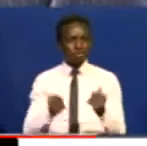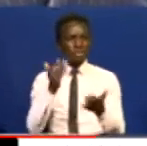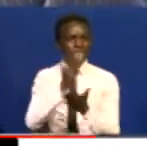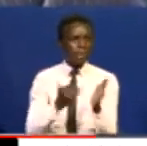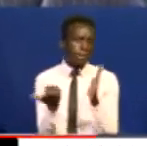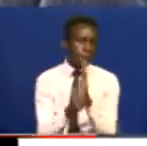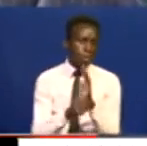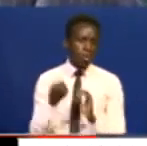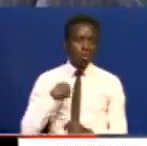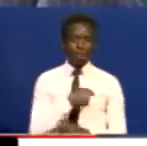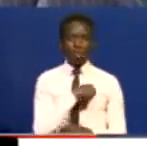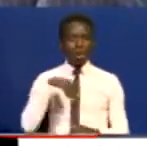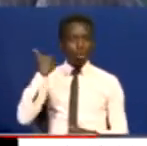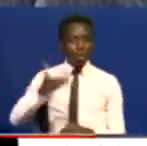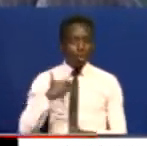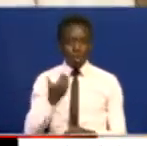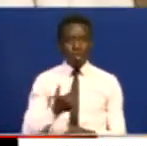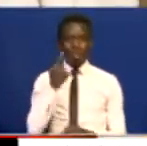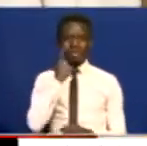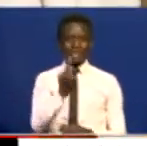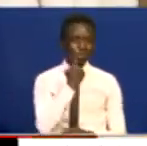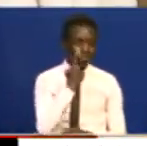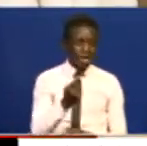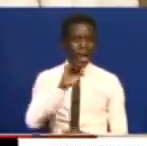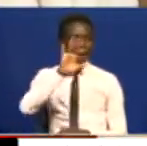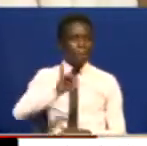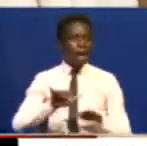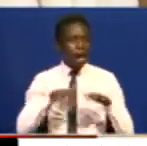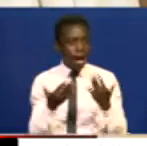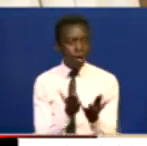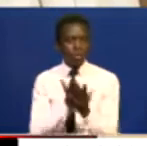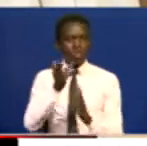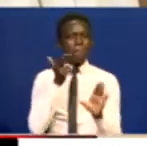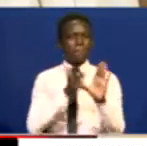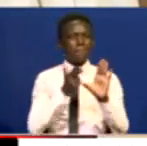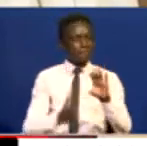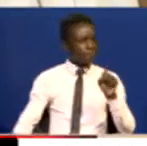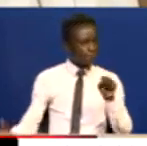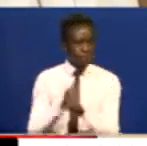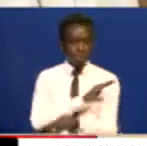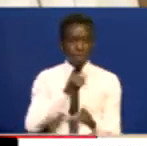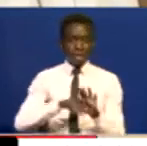are going through by actually participating fully in this country's agenda.